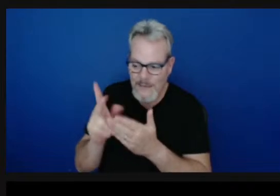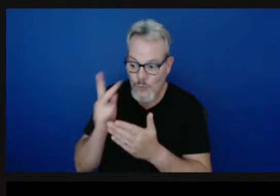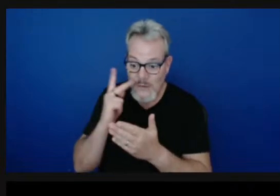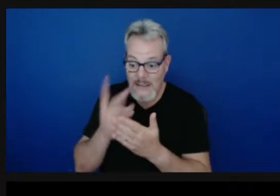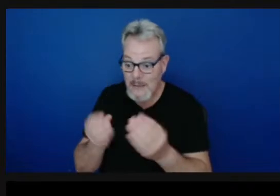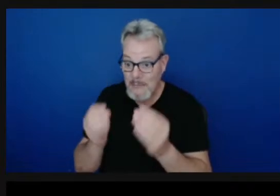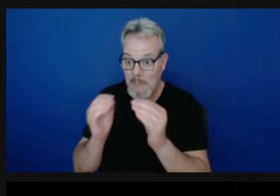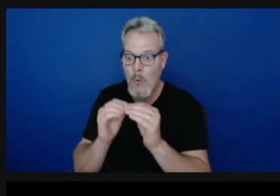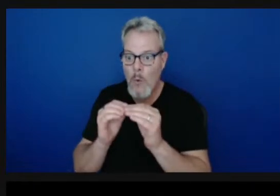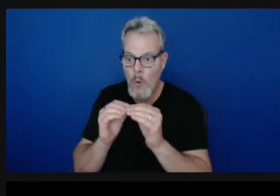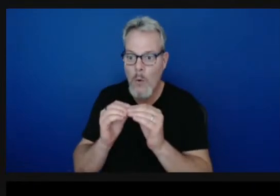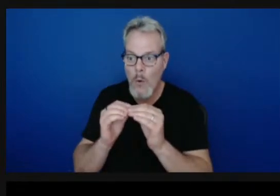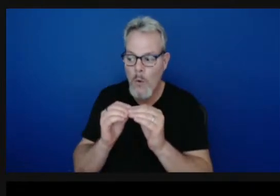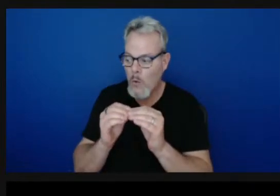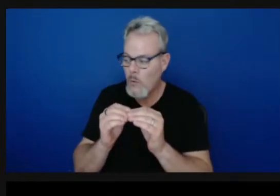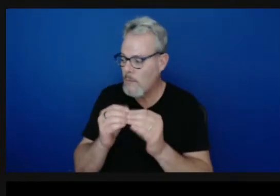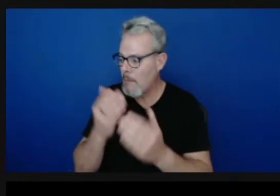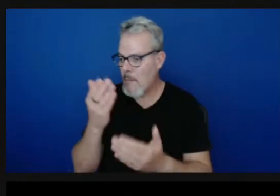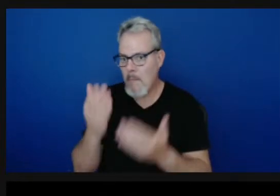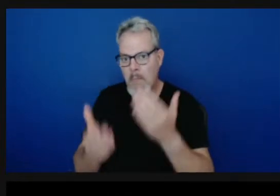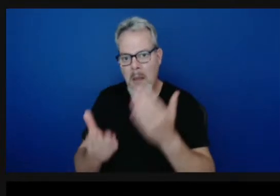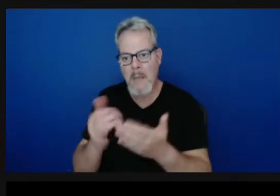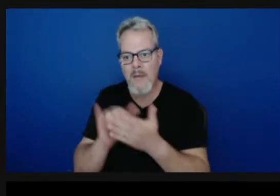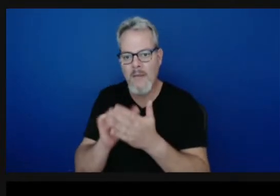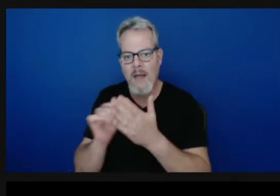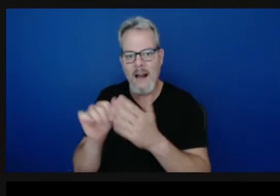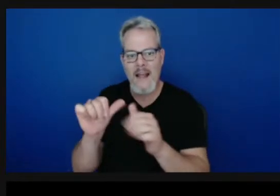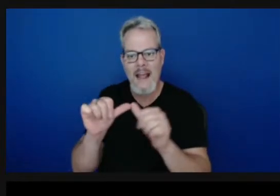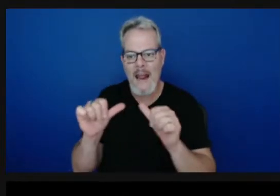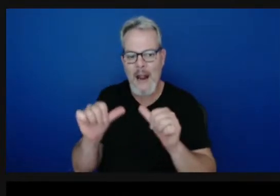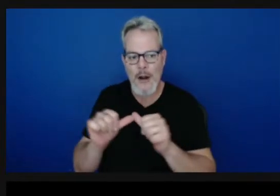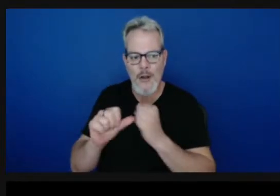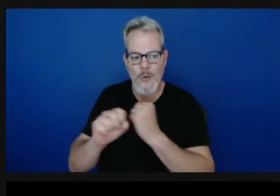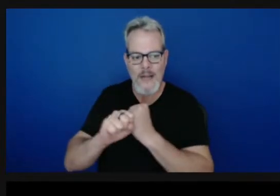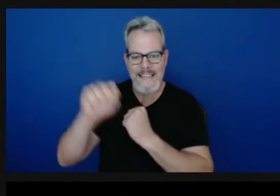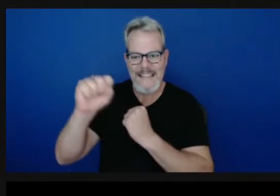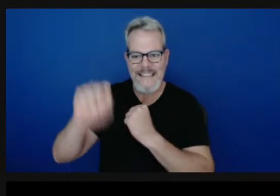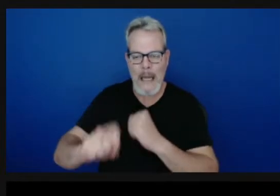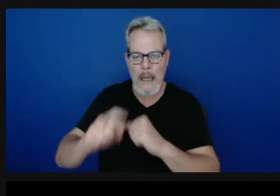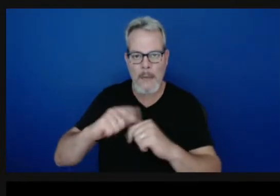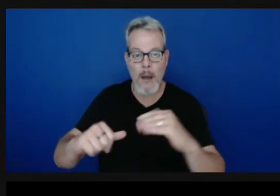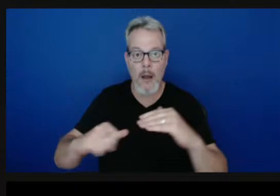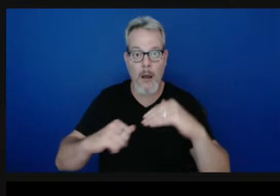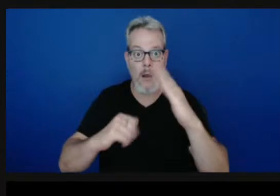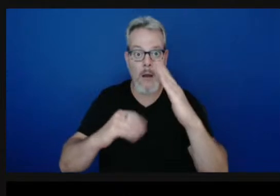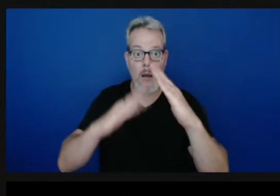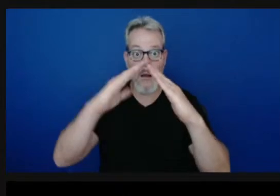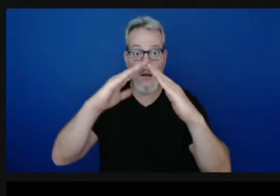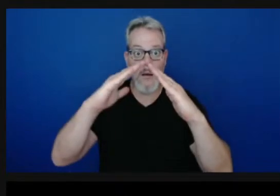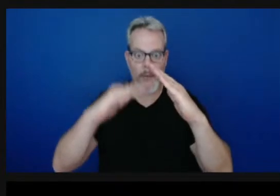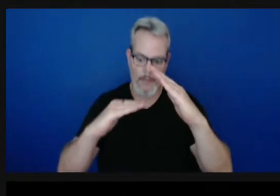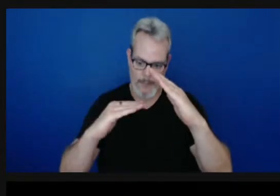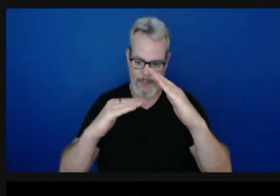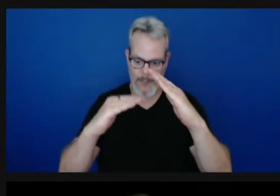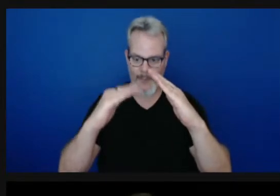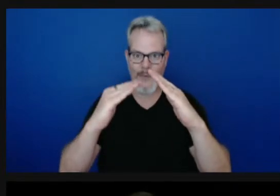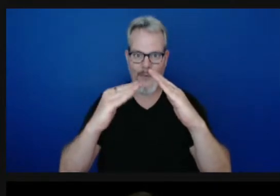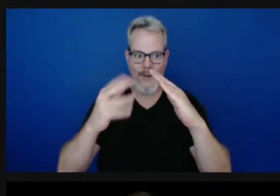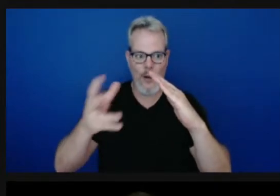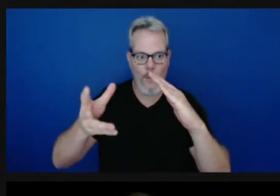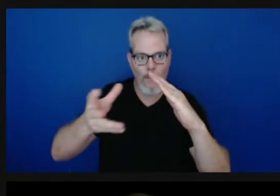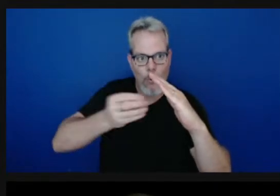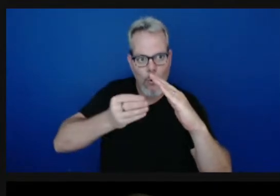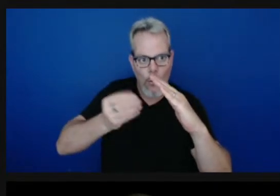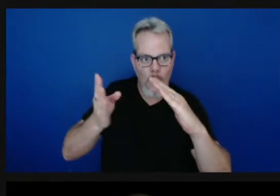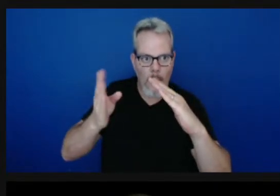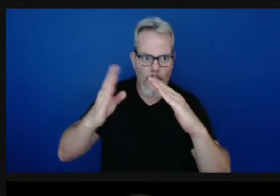way you have your summit extend, but the side actually drop down, is by pulling it from the side end, not from pushing